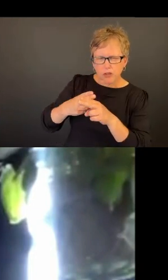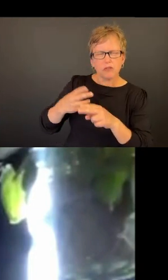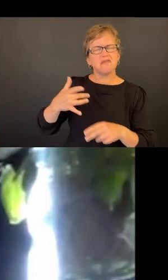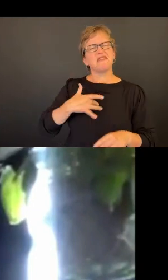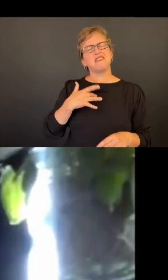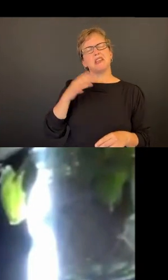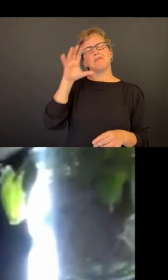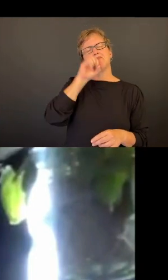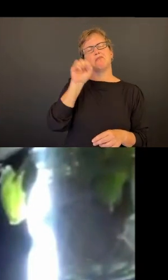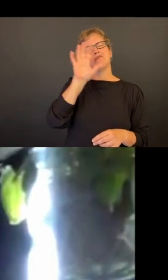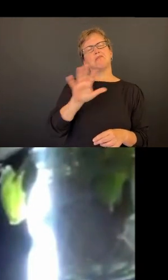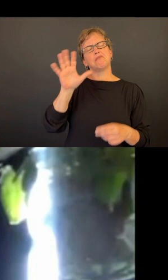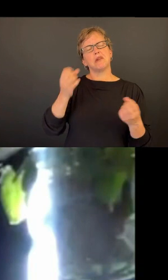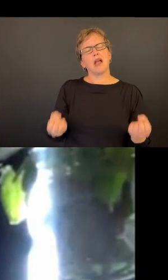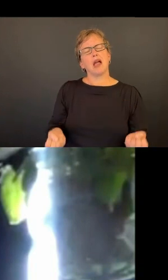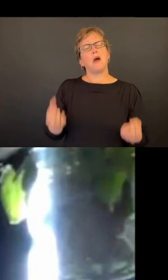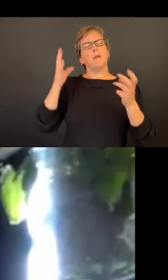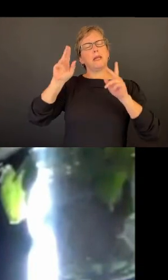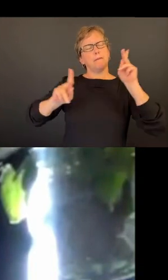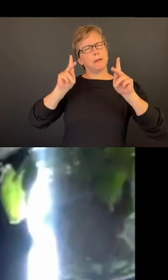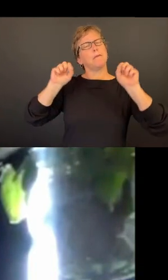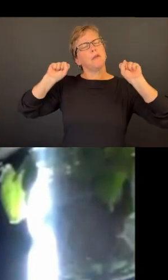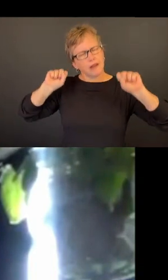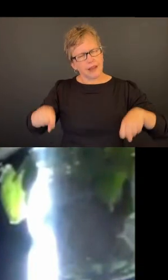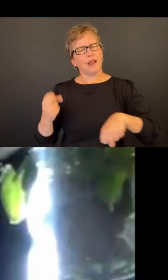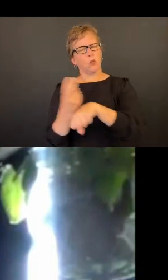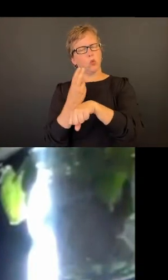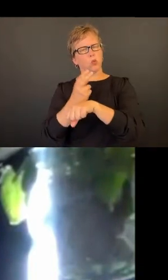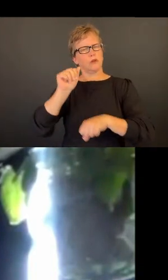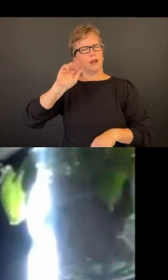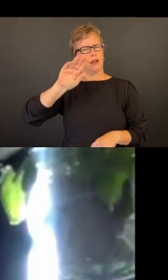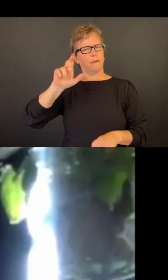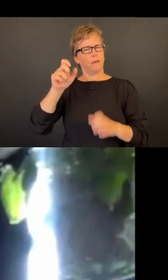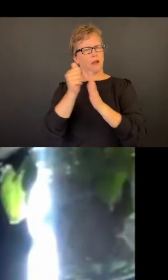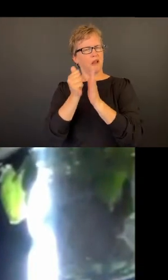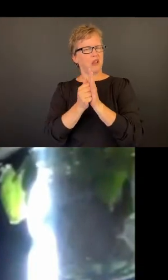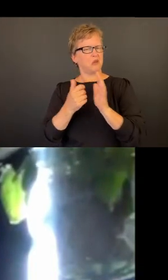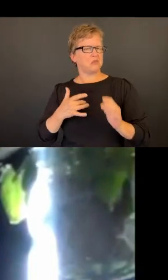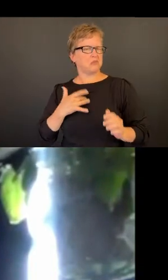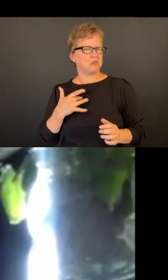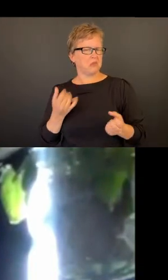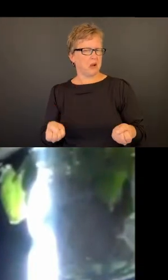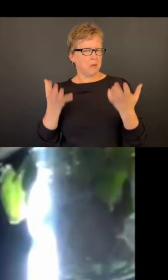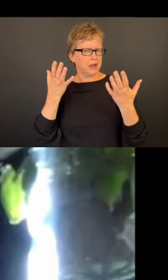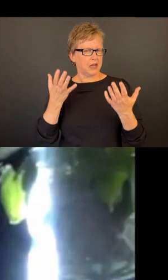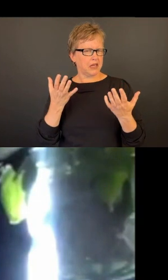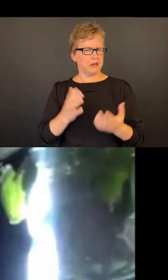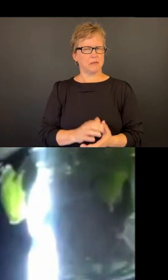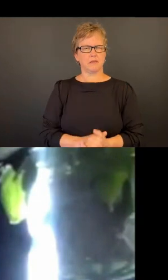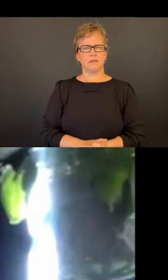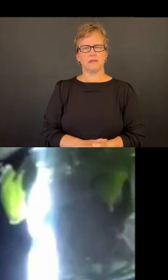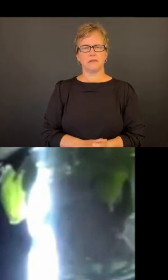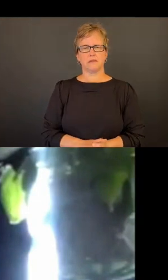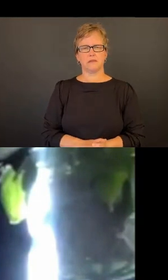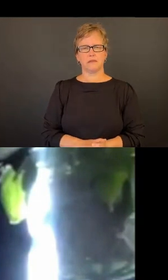to get more people on board as we approach the expansion to more people